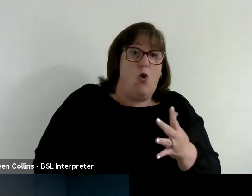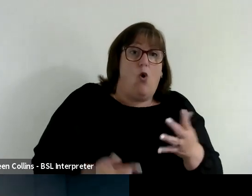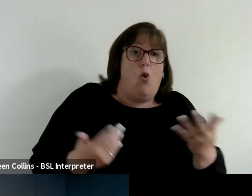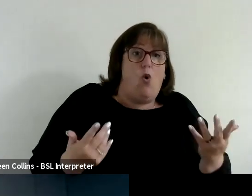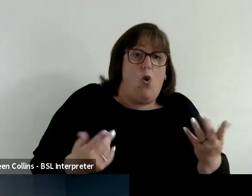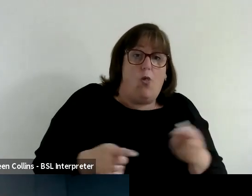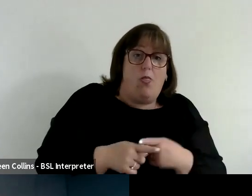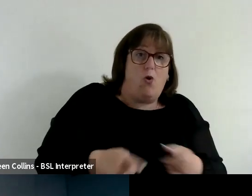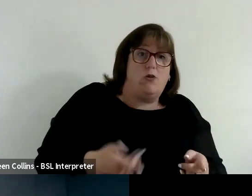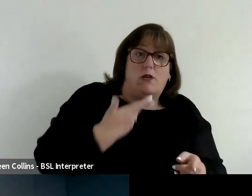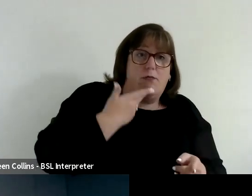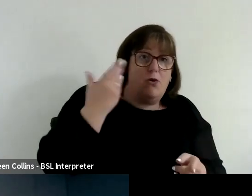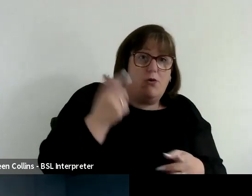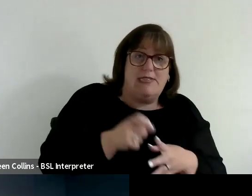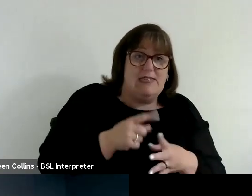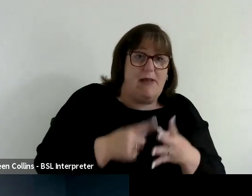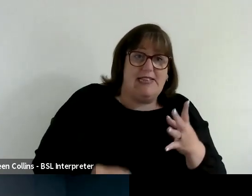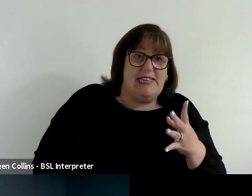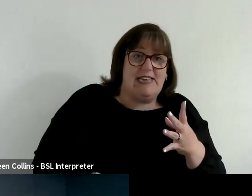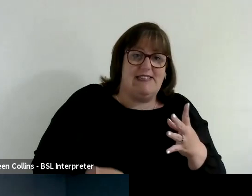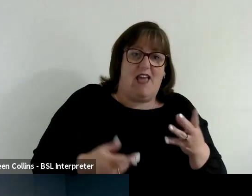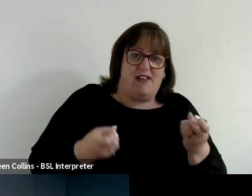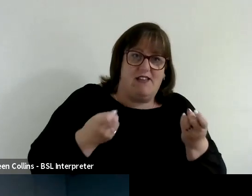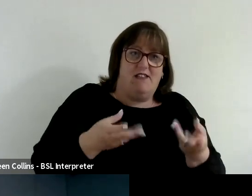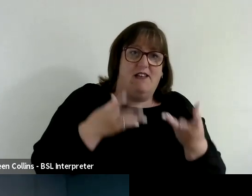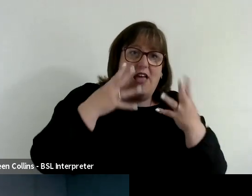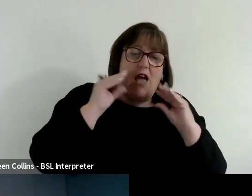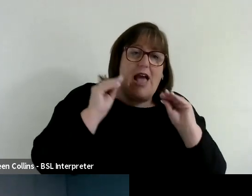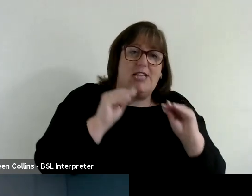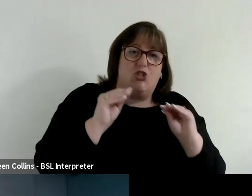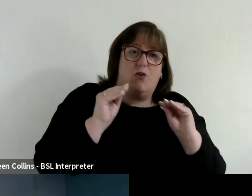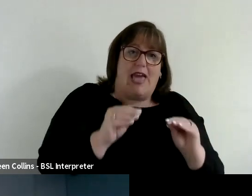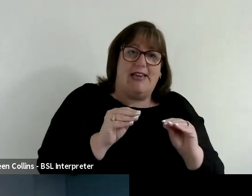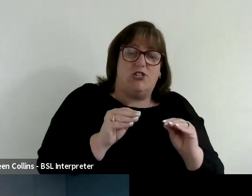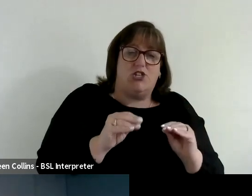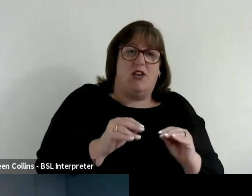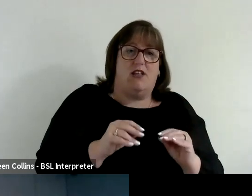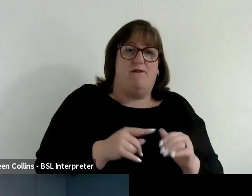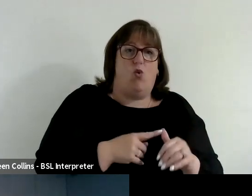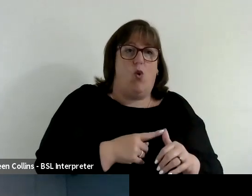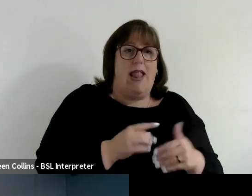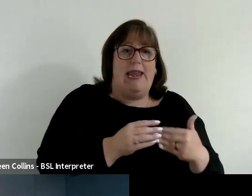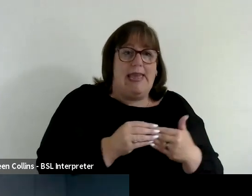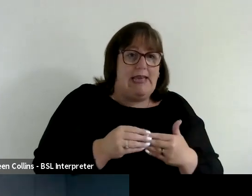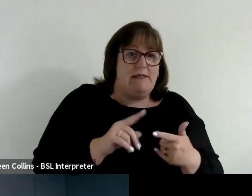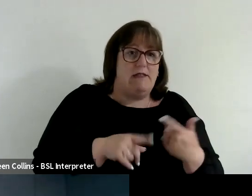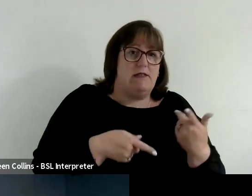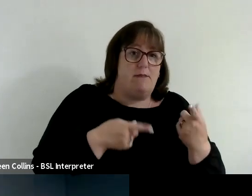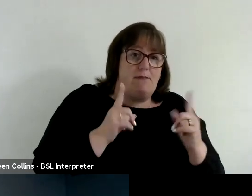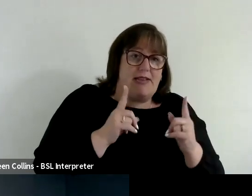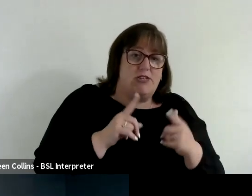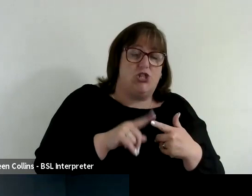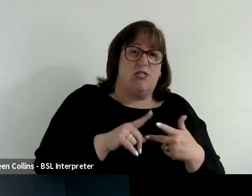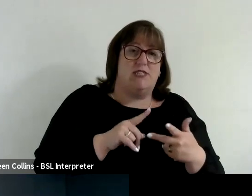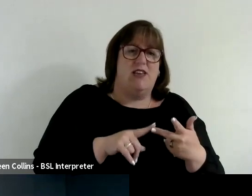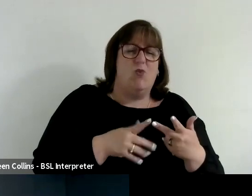as well, to help our, you know, if we've got leaders or managers or other employees, we do loads